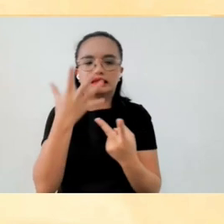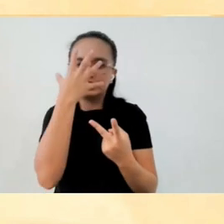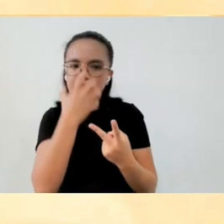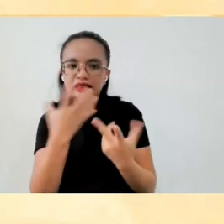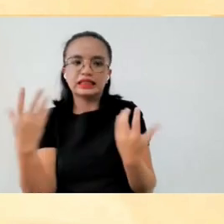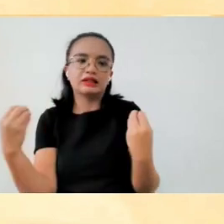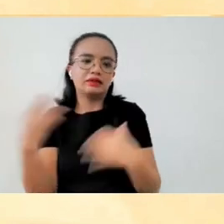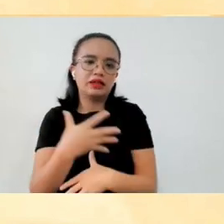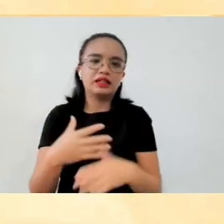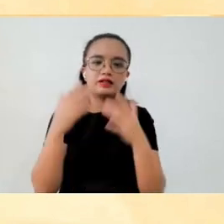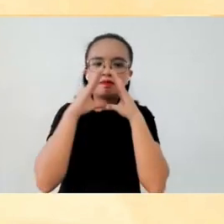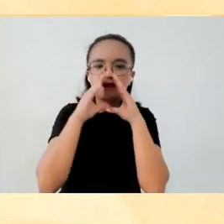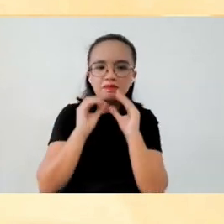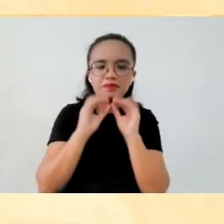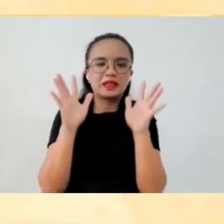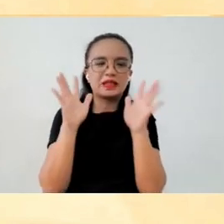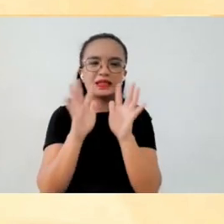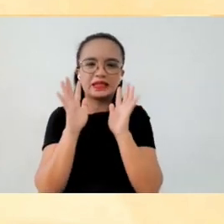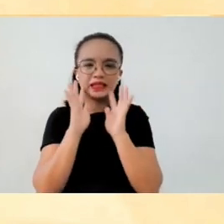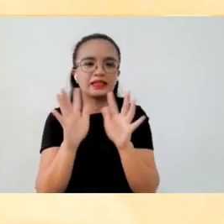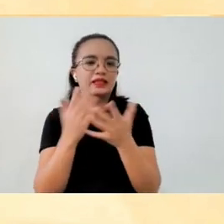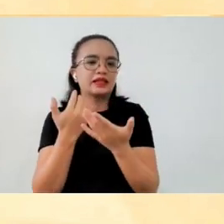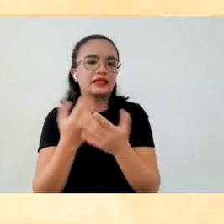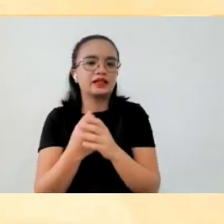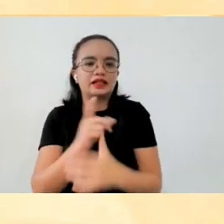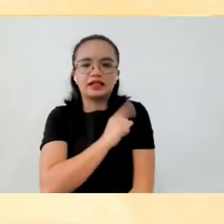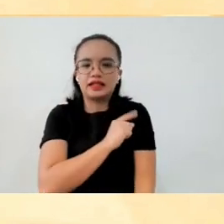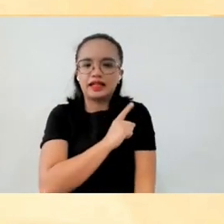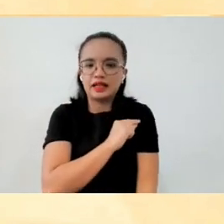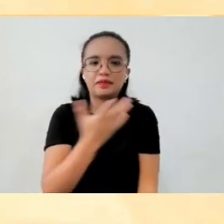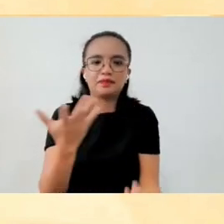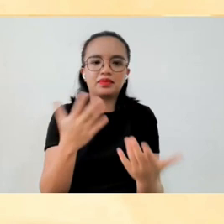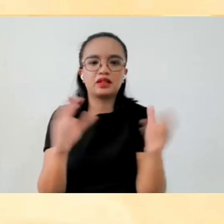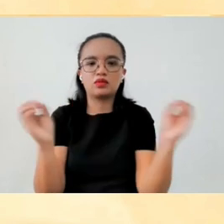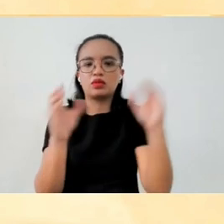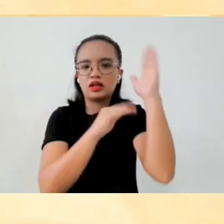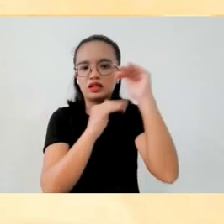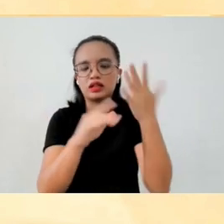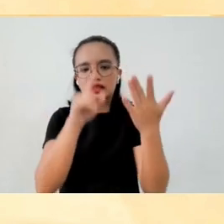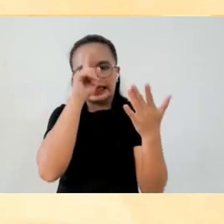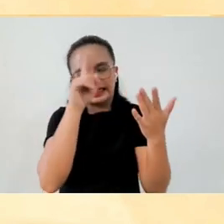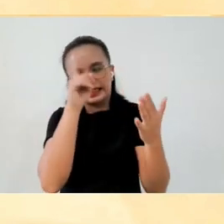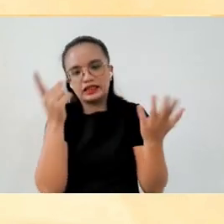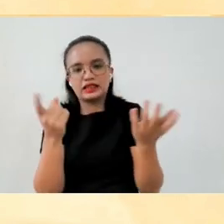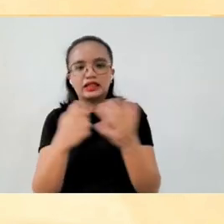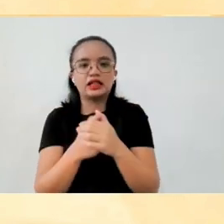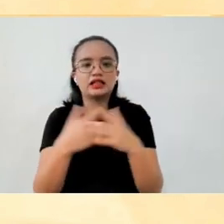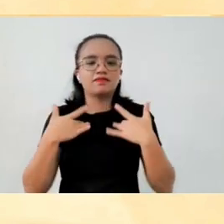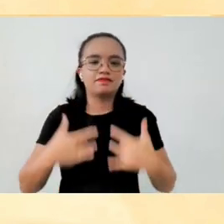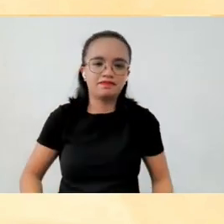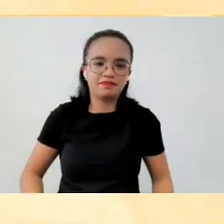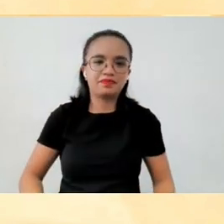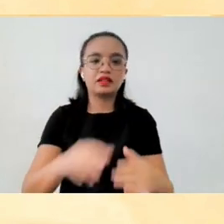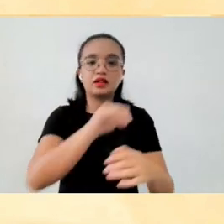fear, sadness, shame, guilt, hopelessness, irritability, anxiety, depression. These are